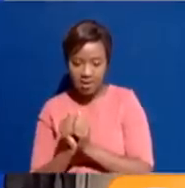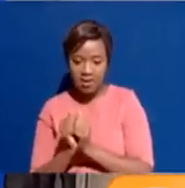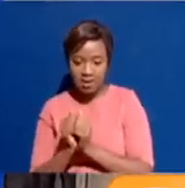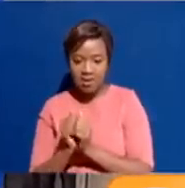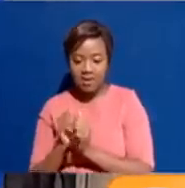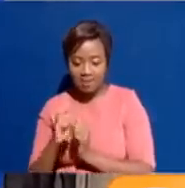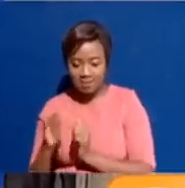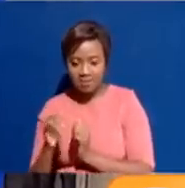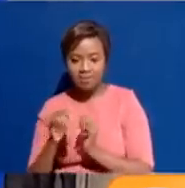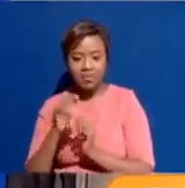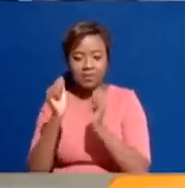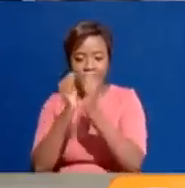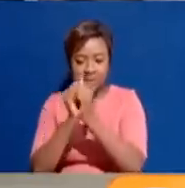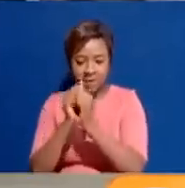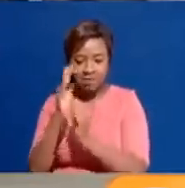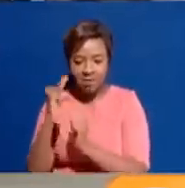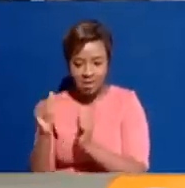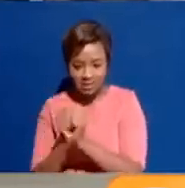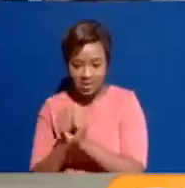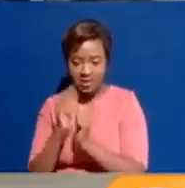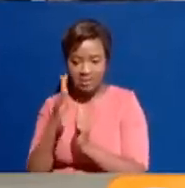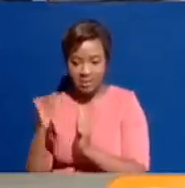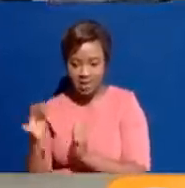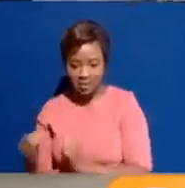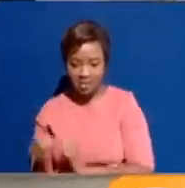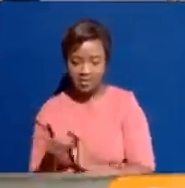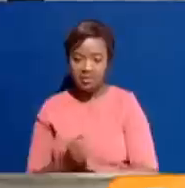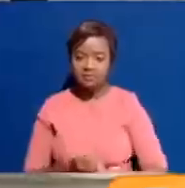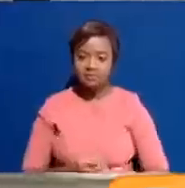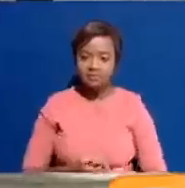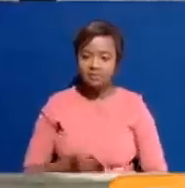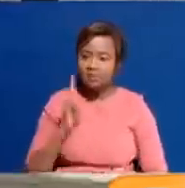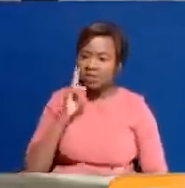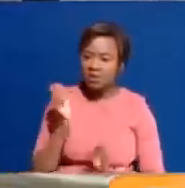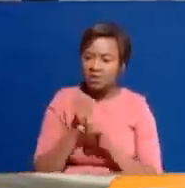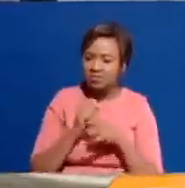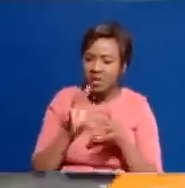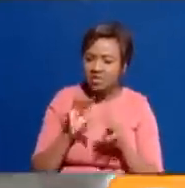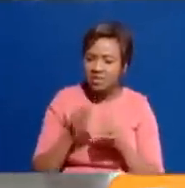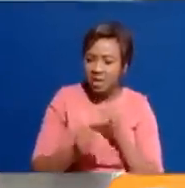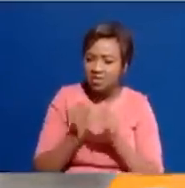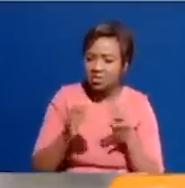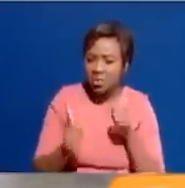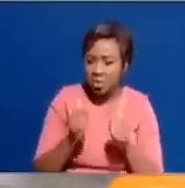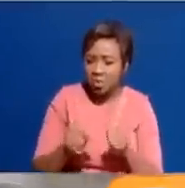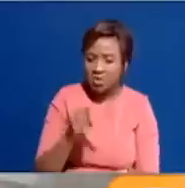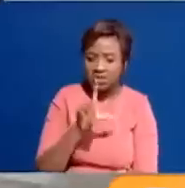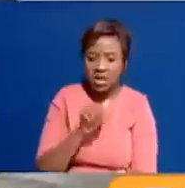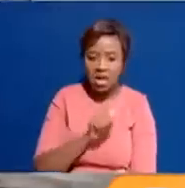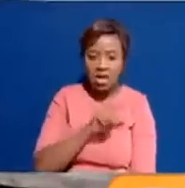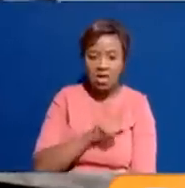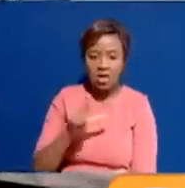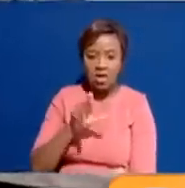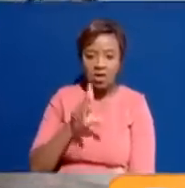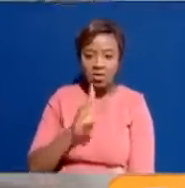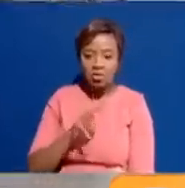the satellite serves as the house of all its components and is made of aluminium. The satellite will be flying